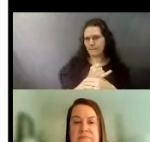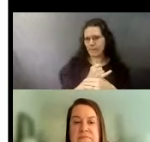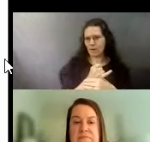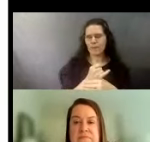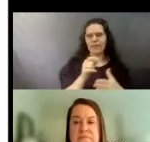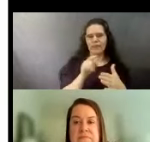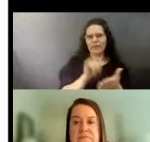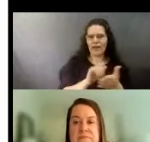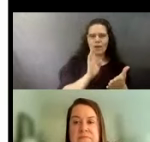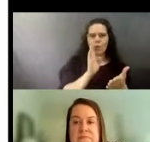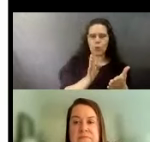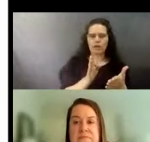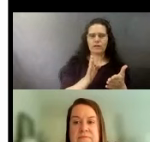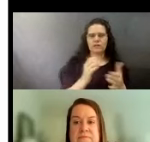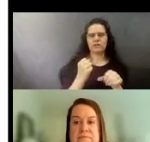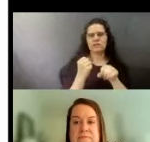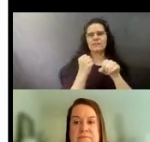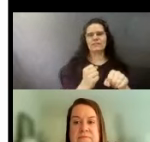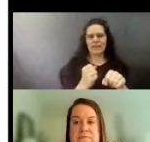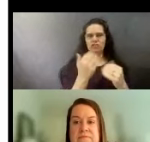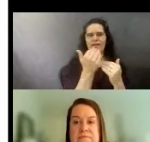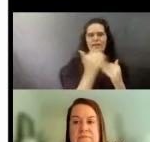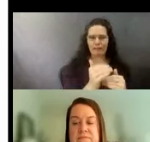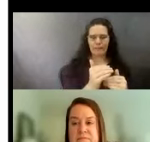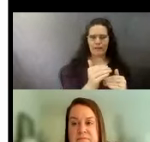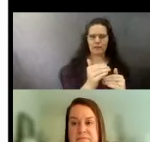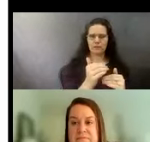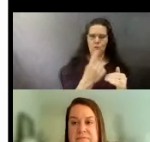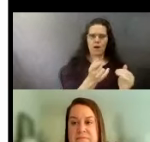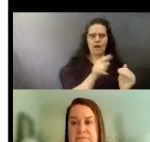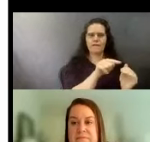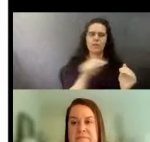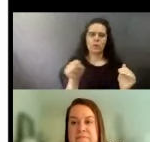life activity, or a record of having such an impairment,